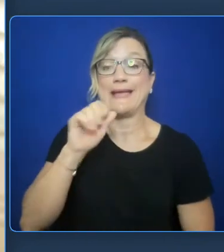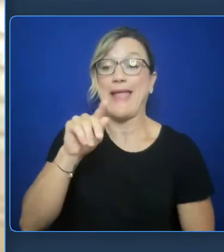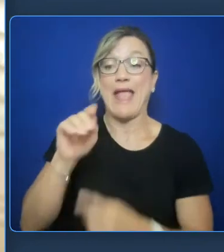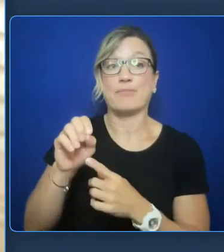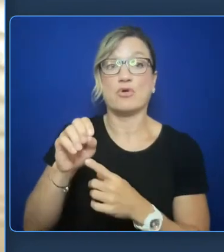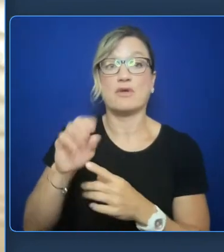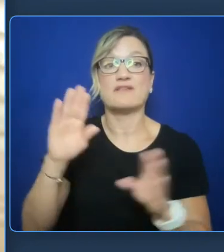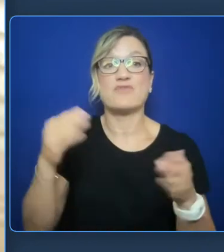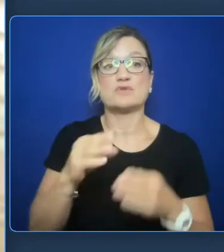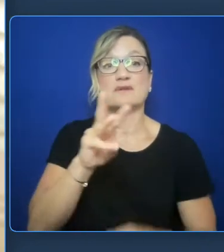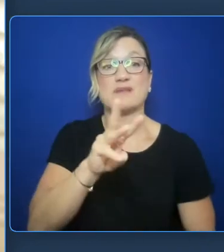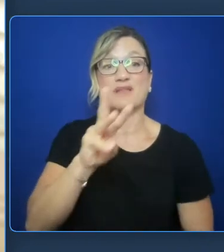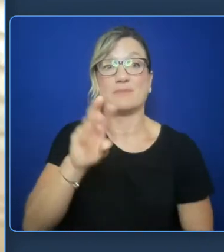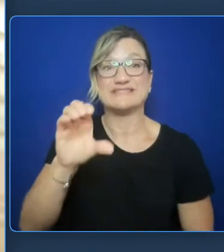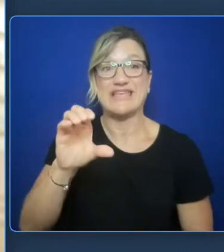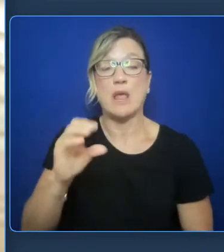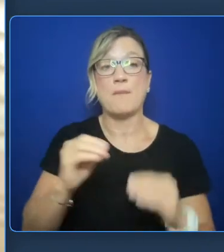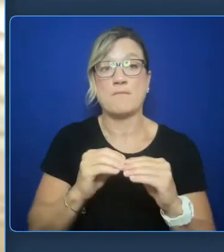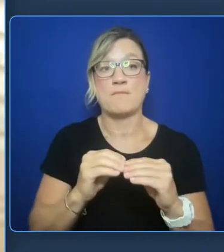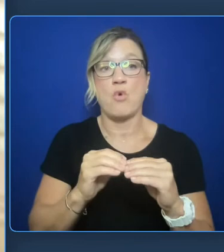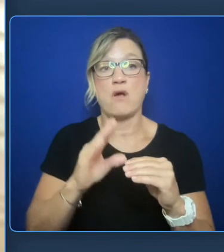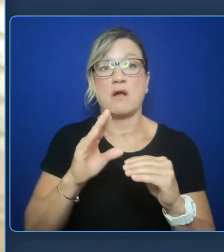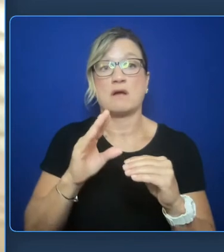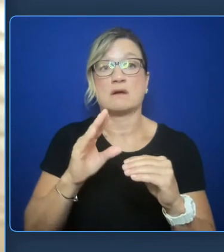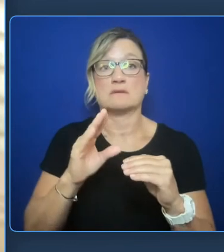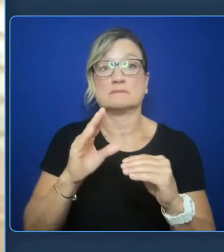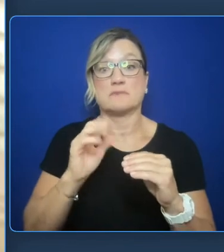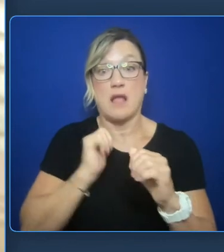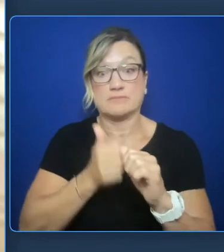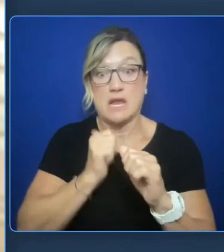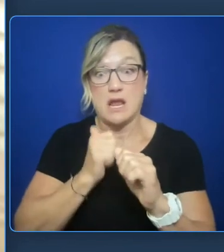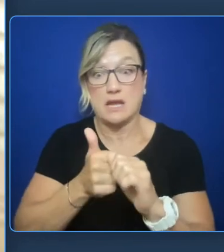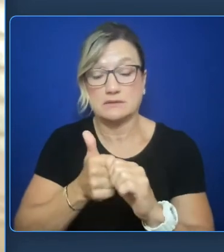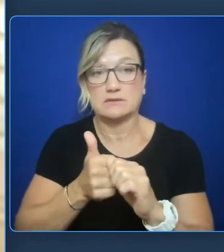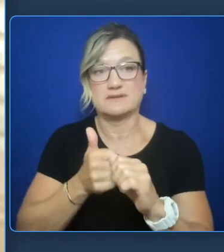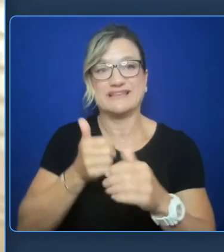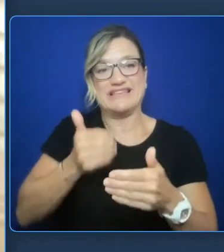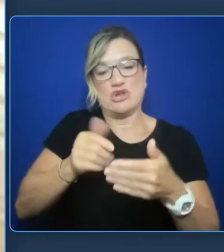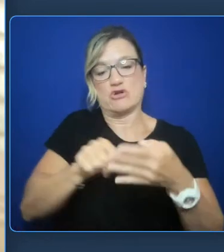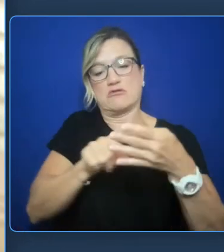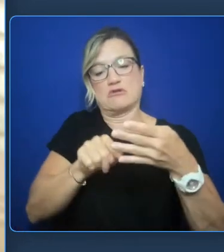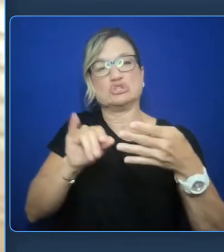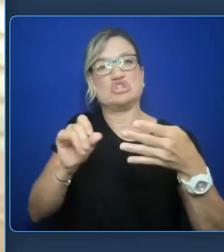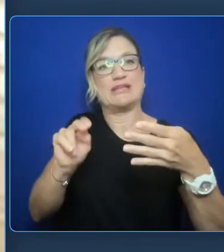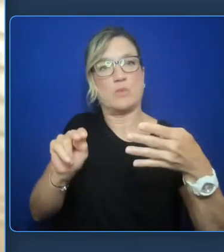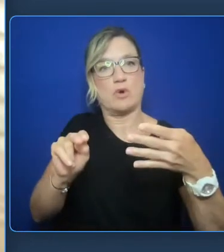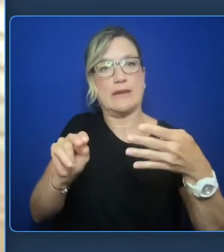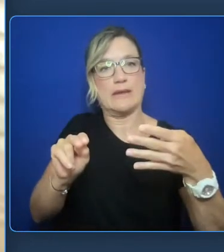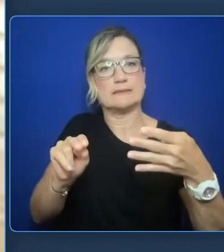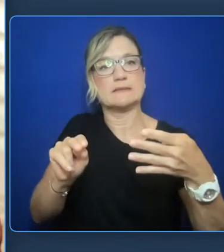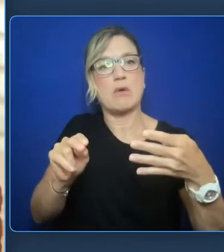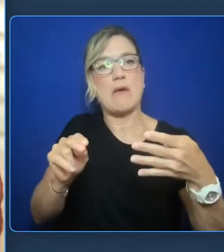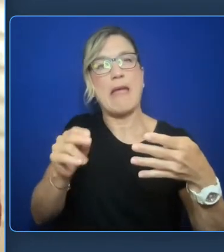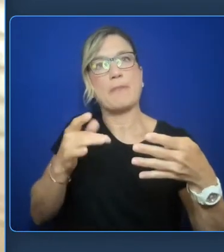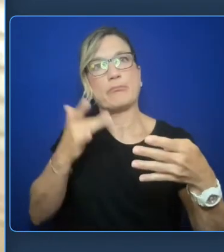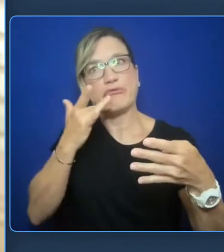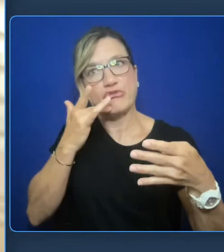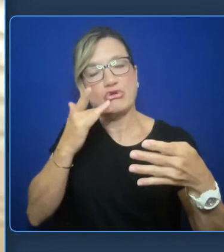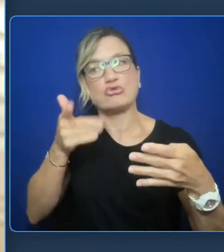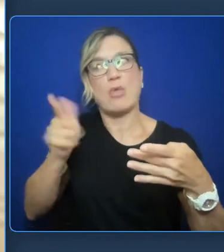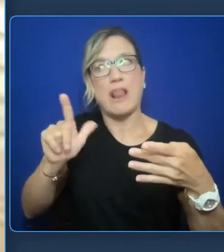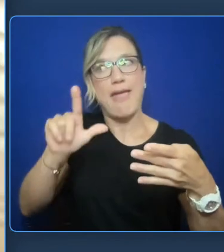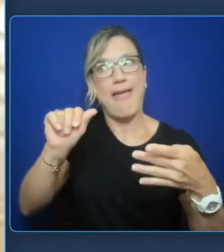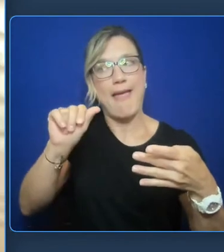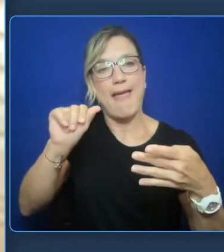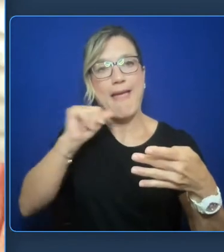on WWDC than more updates by the end of January. So I kind of like to let Apple,